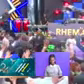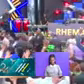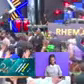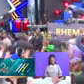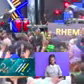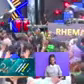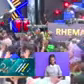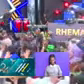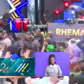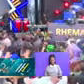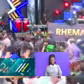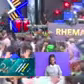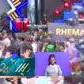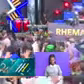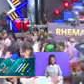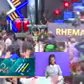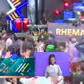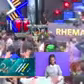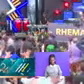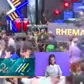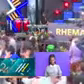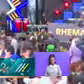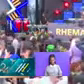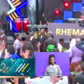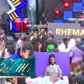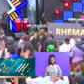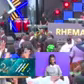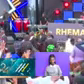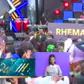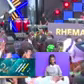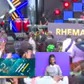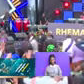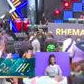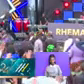Lord my healer my